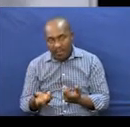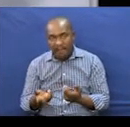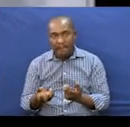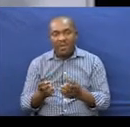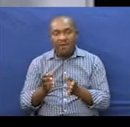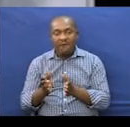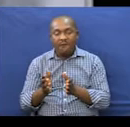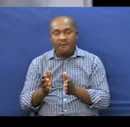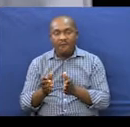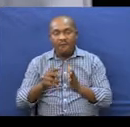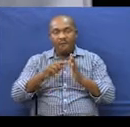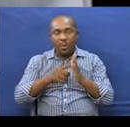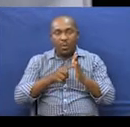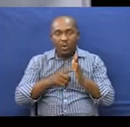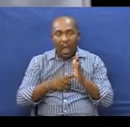formula.